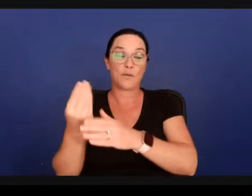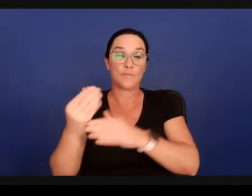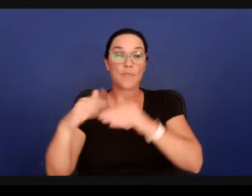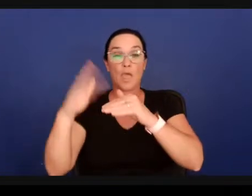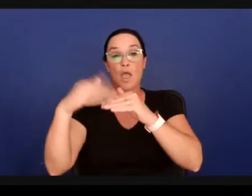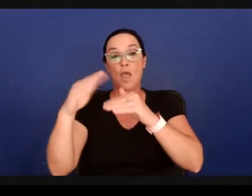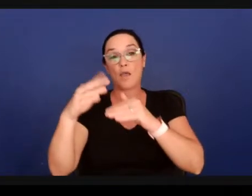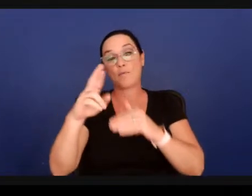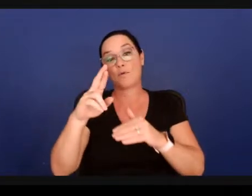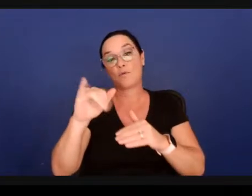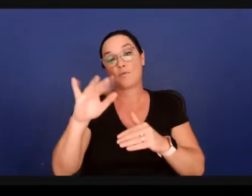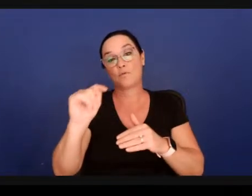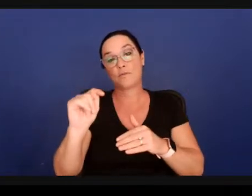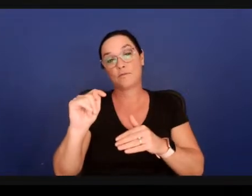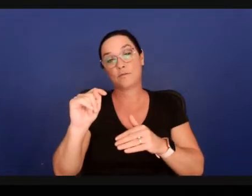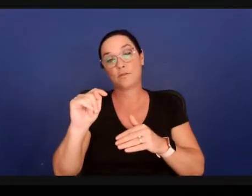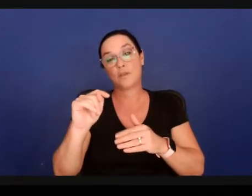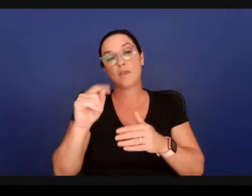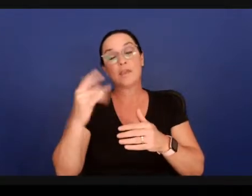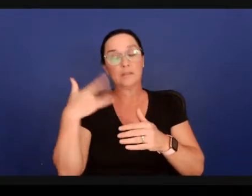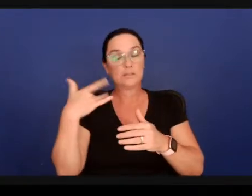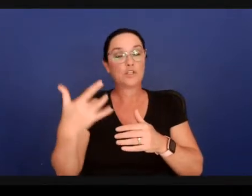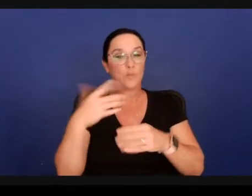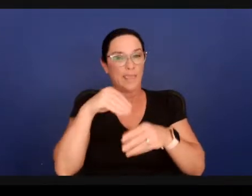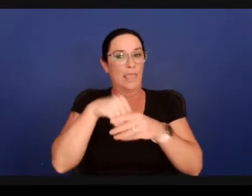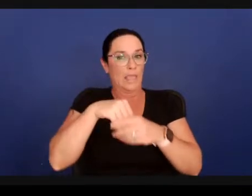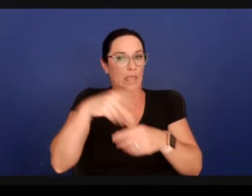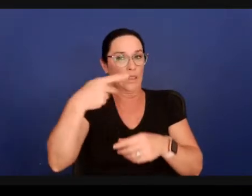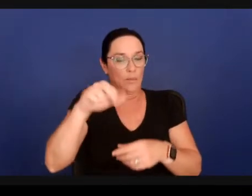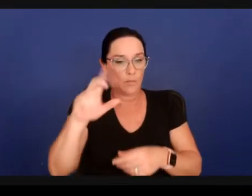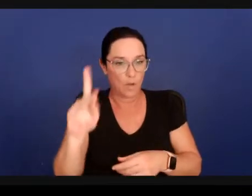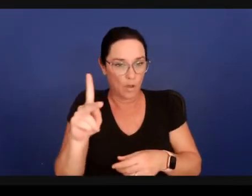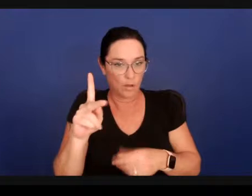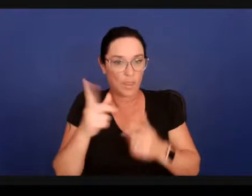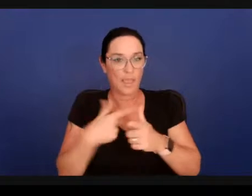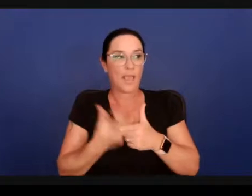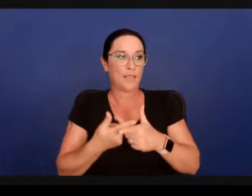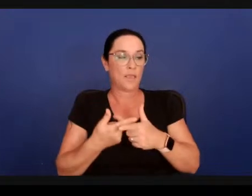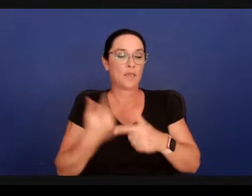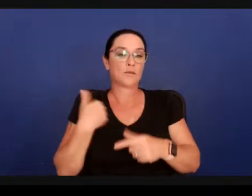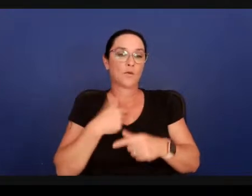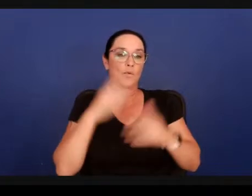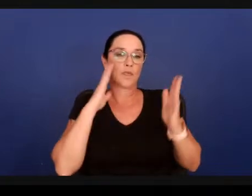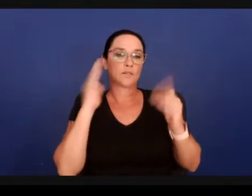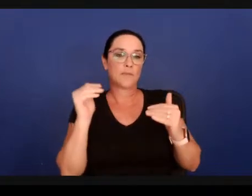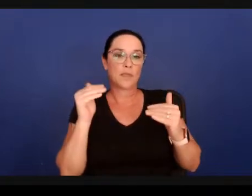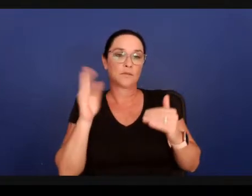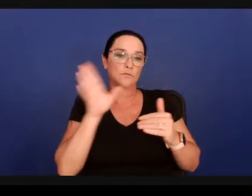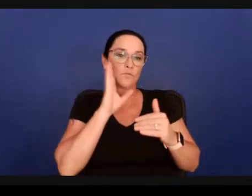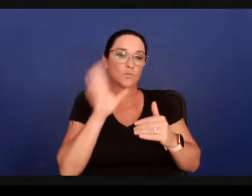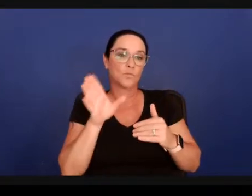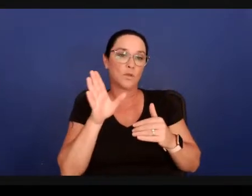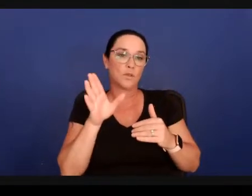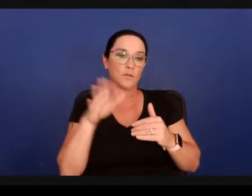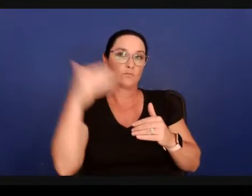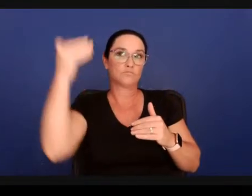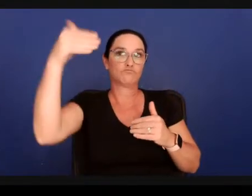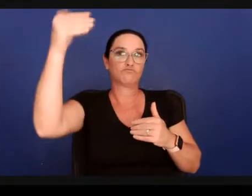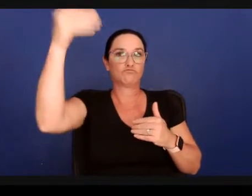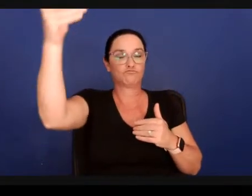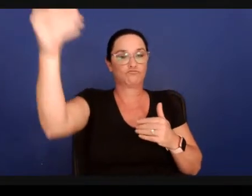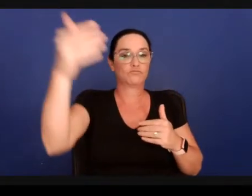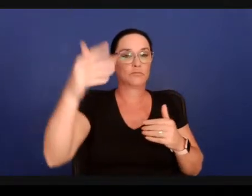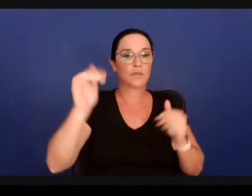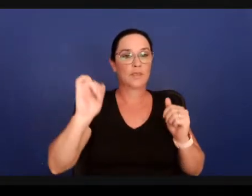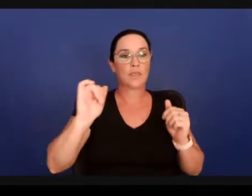Connector, likely all in the park. And then as expected, further on in a range of decades, you eventually can move back